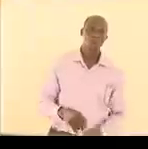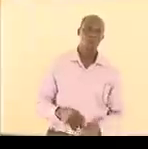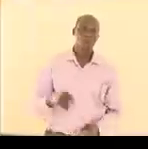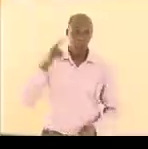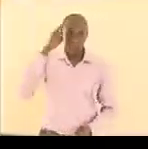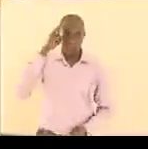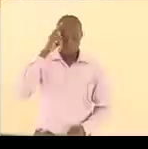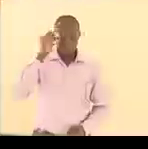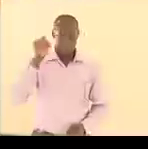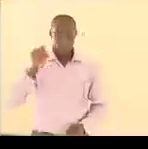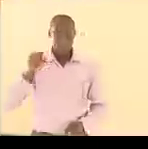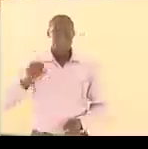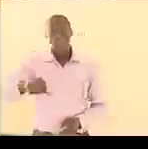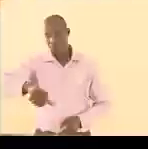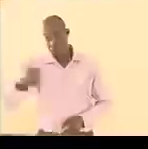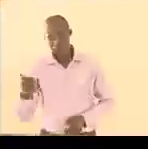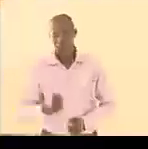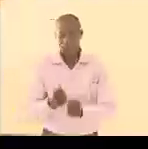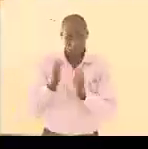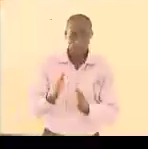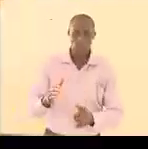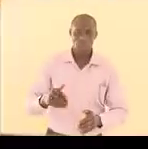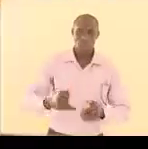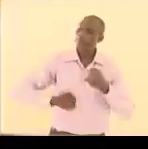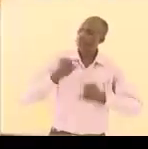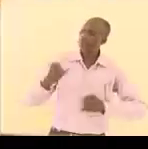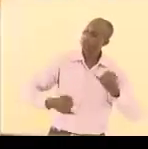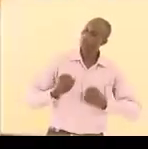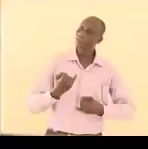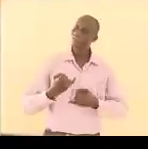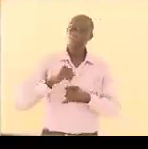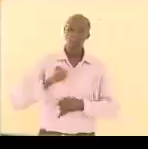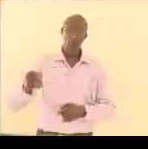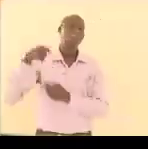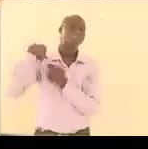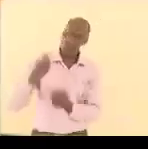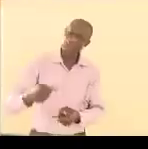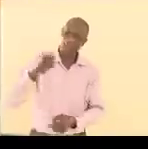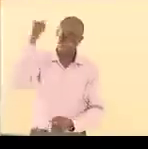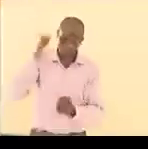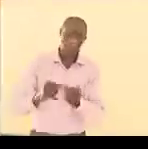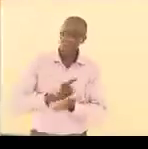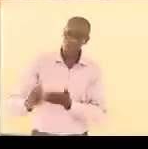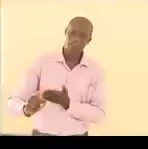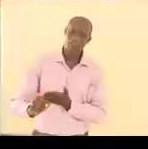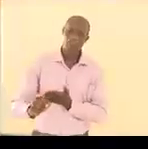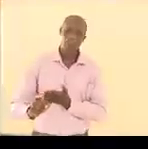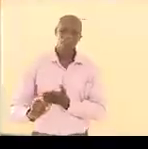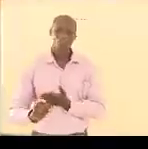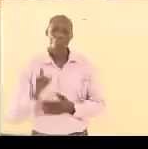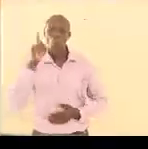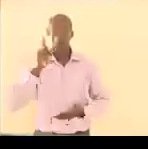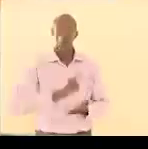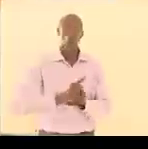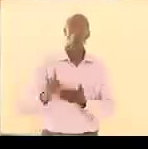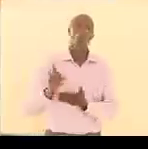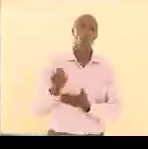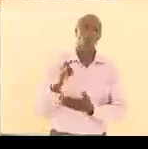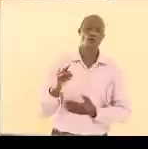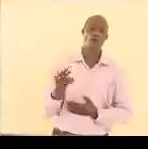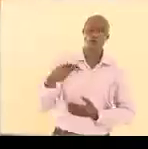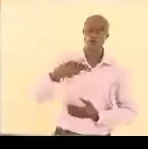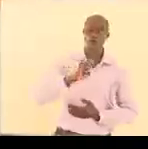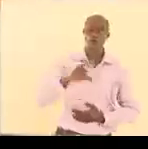These people, his fellows have been rejoicing since last week. Right? They have been rejoicing since Sunday evening.